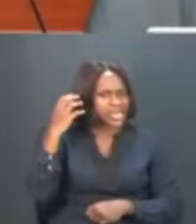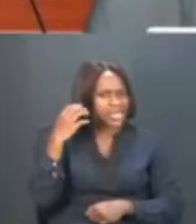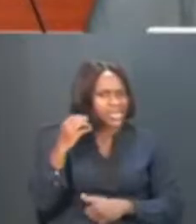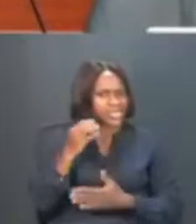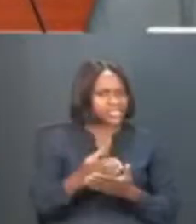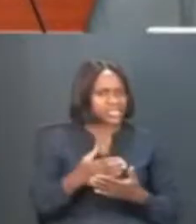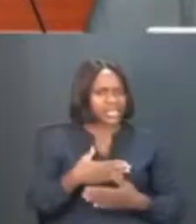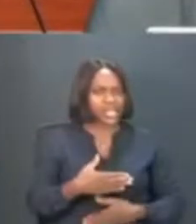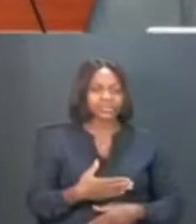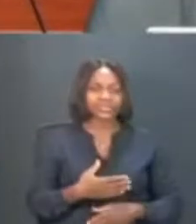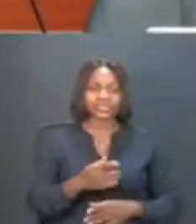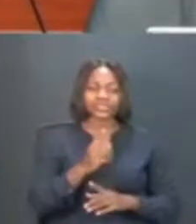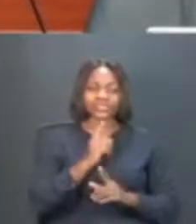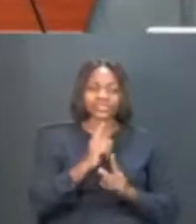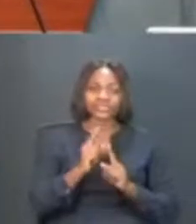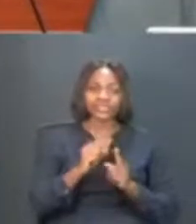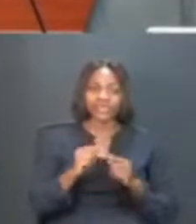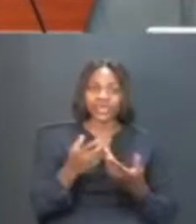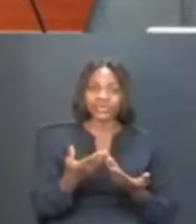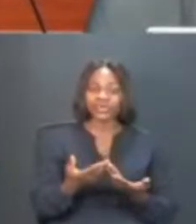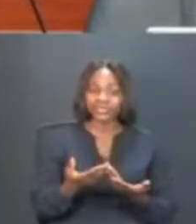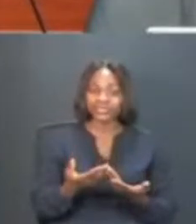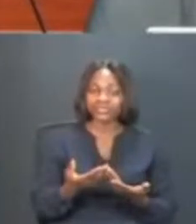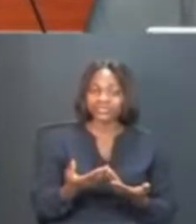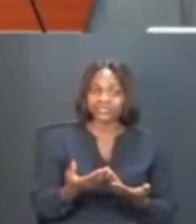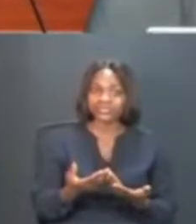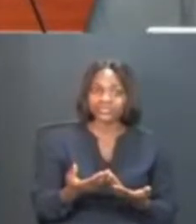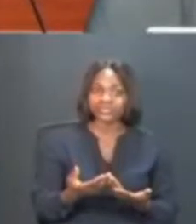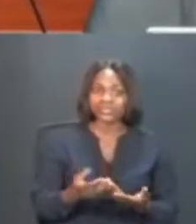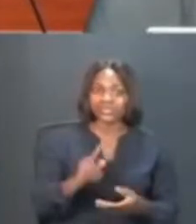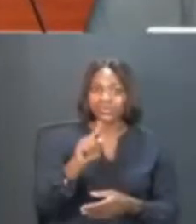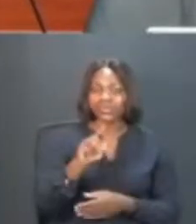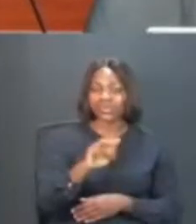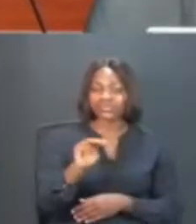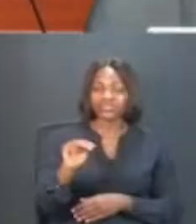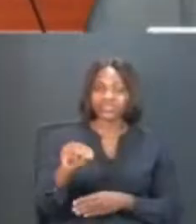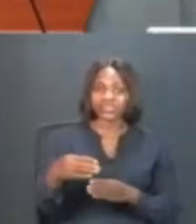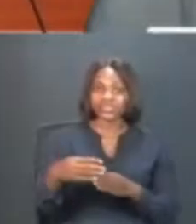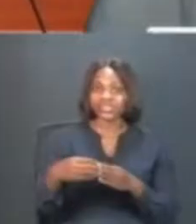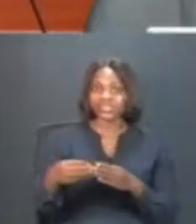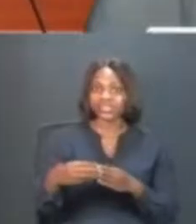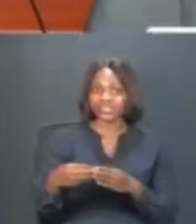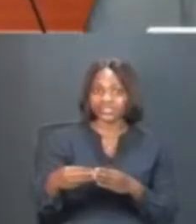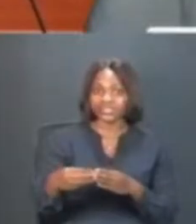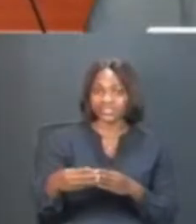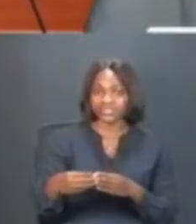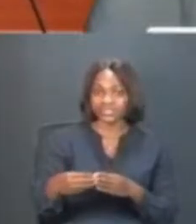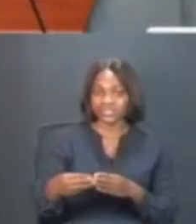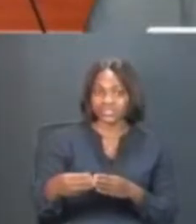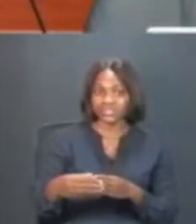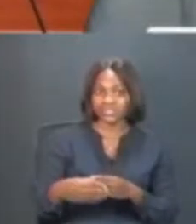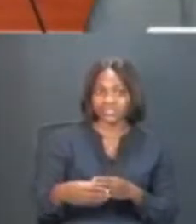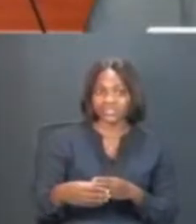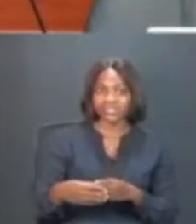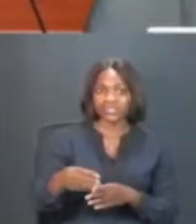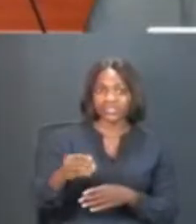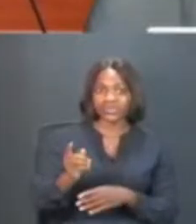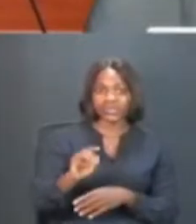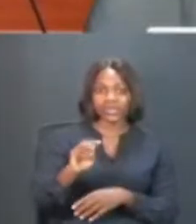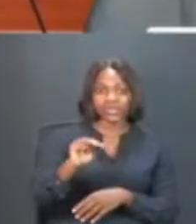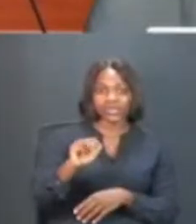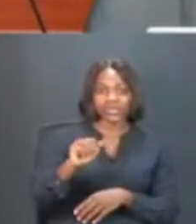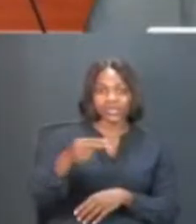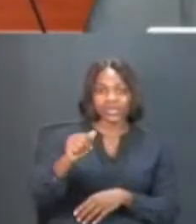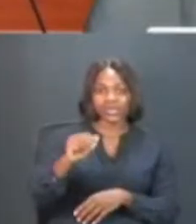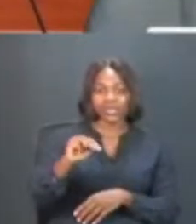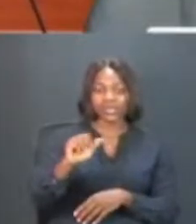Prof. Bayo, talking about 1 million cedis in the Mahama Care.